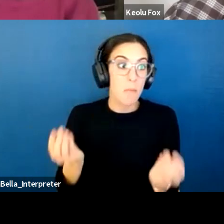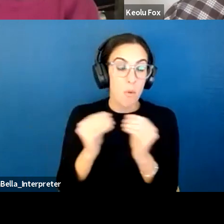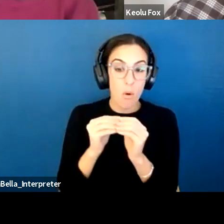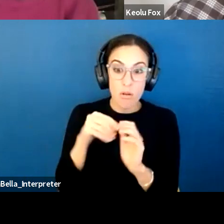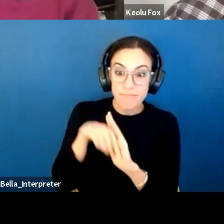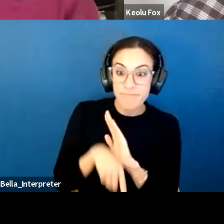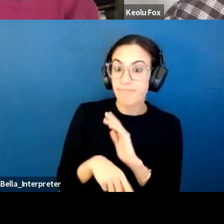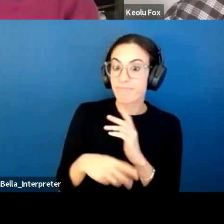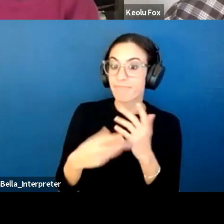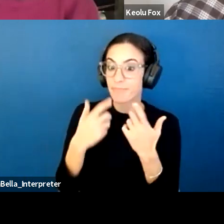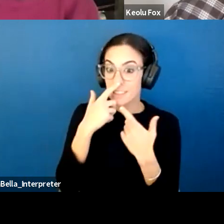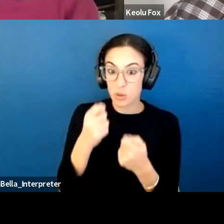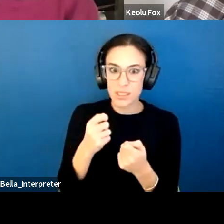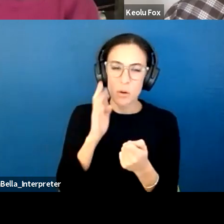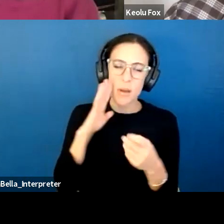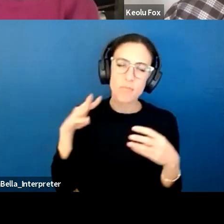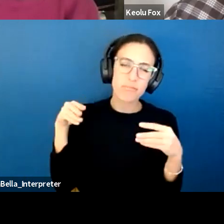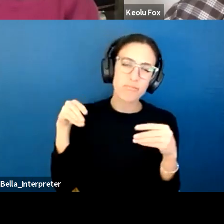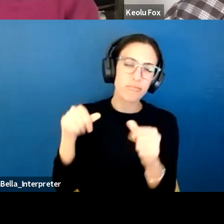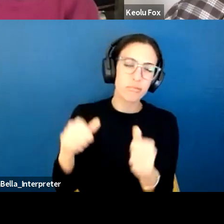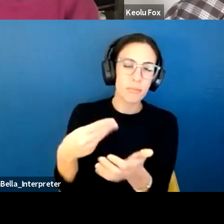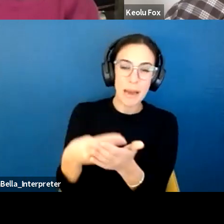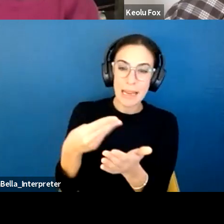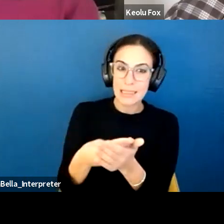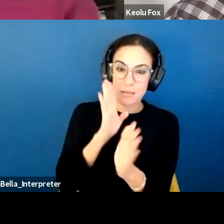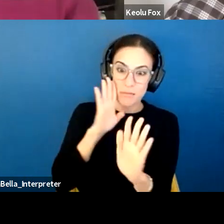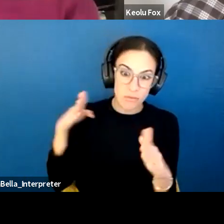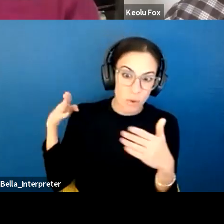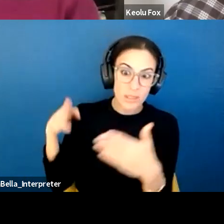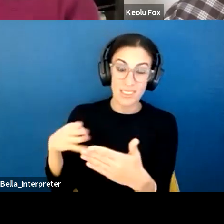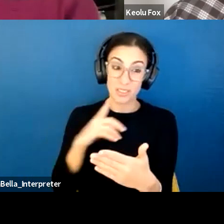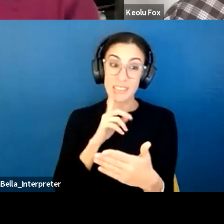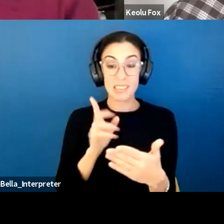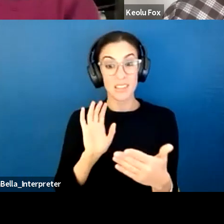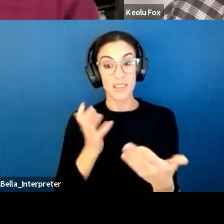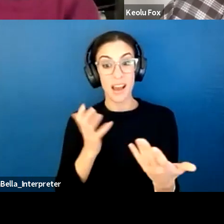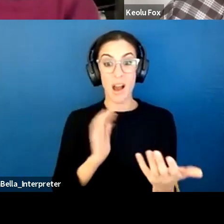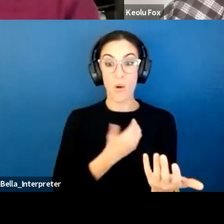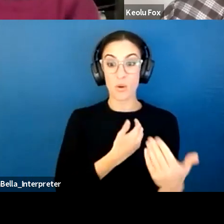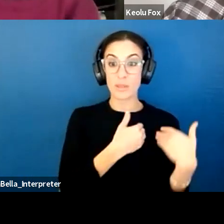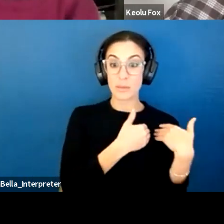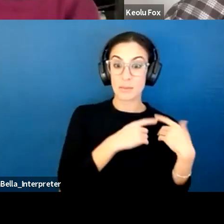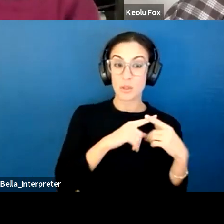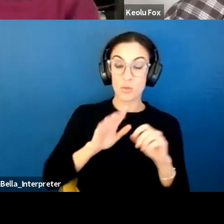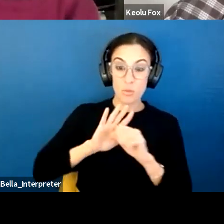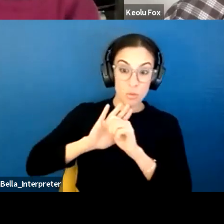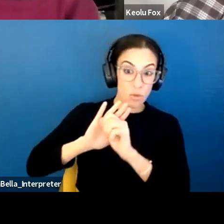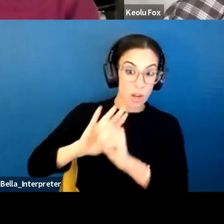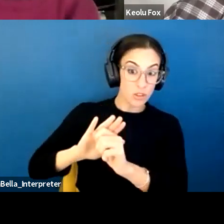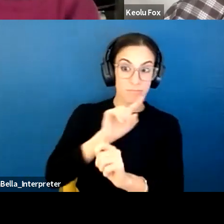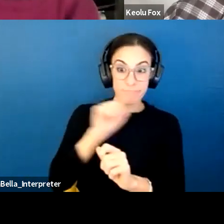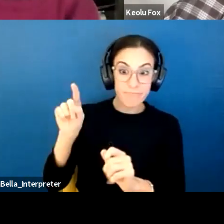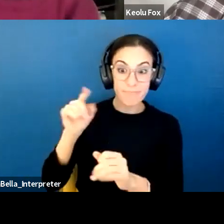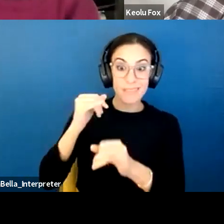goes into this. And it's kind of our responsibility to put pressure on these institutions, companies, to